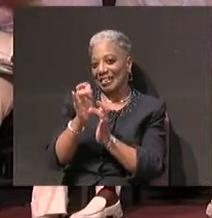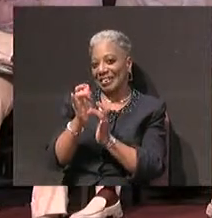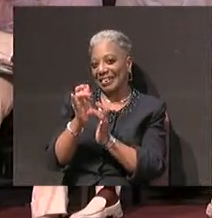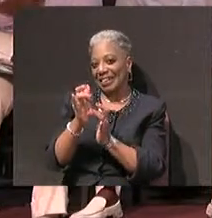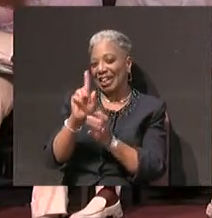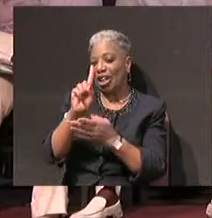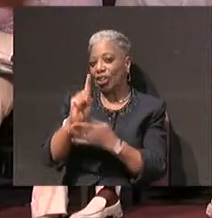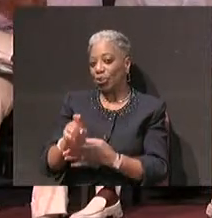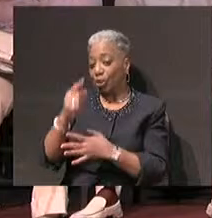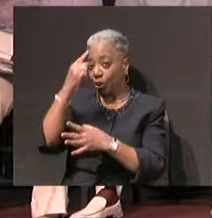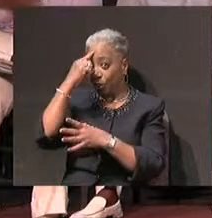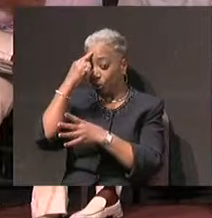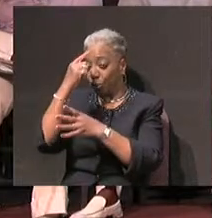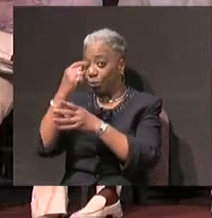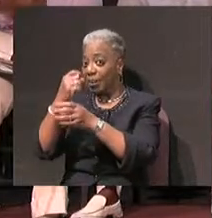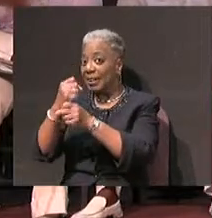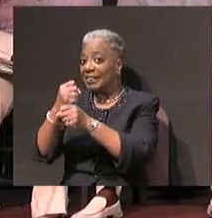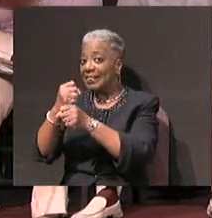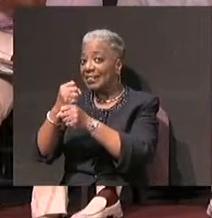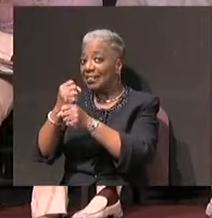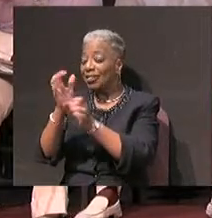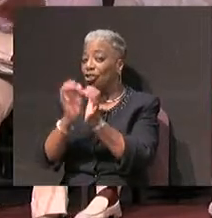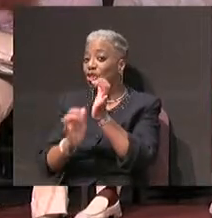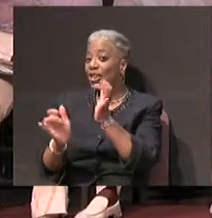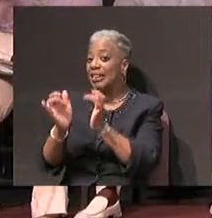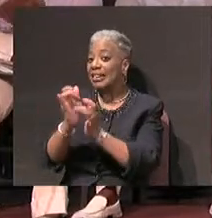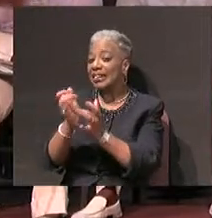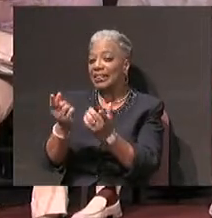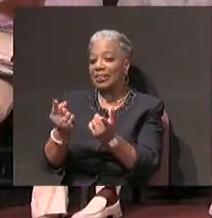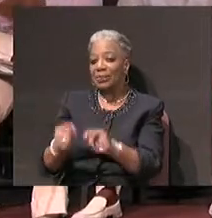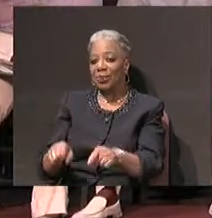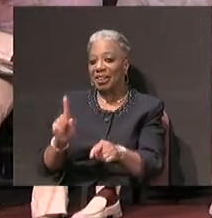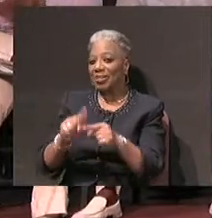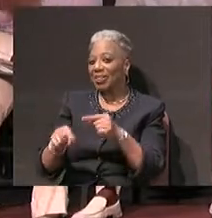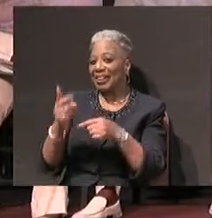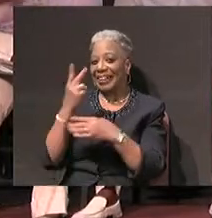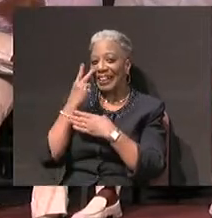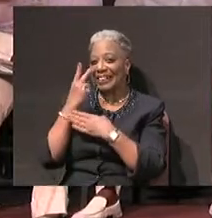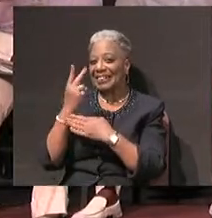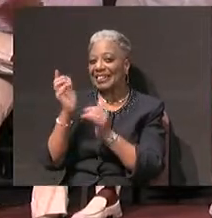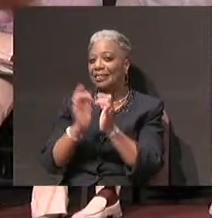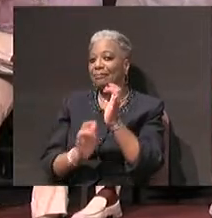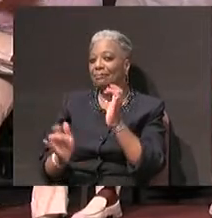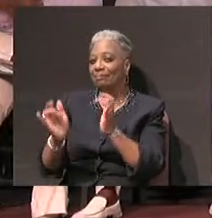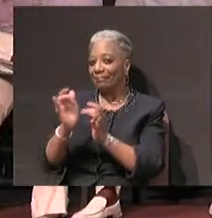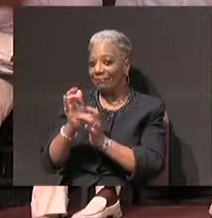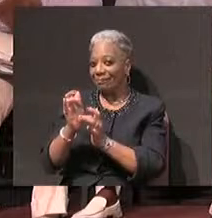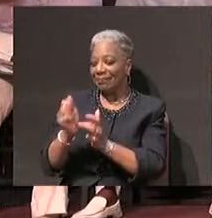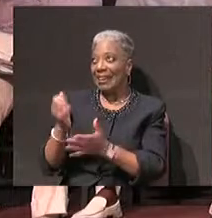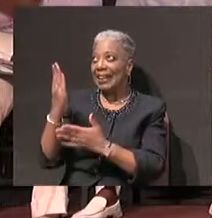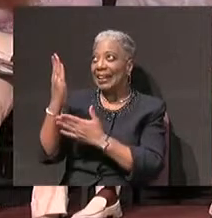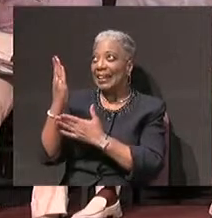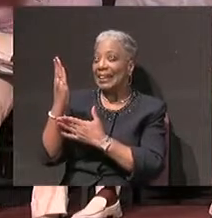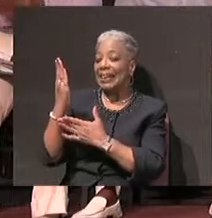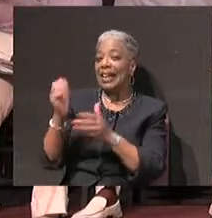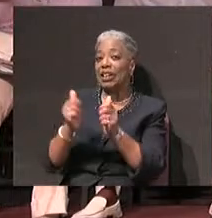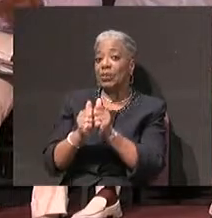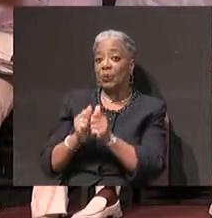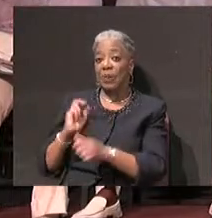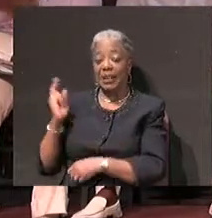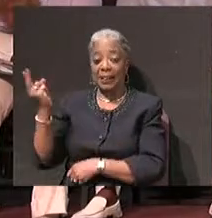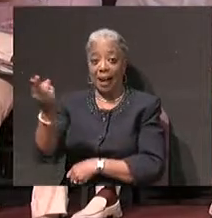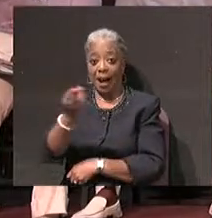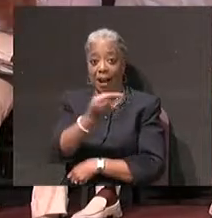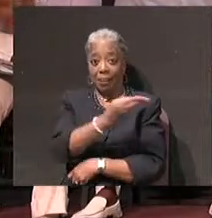him when you can't trace him. He is with you. But you know what? When you read